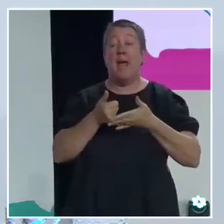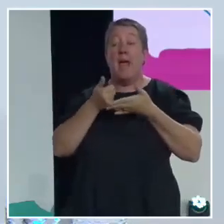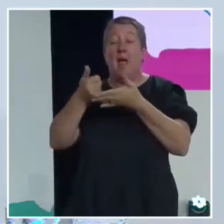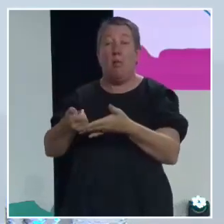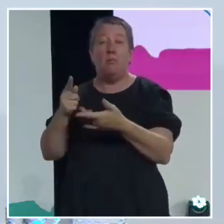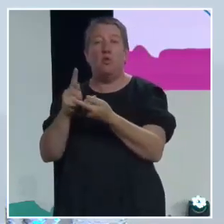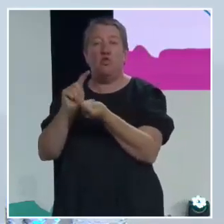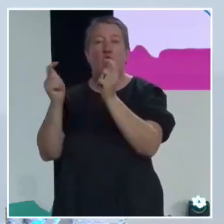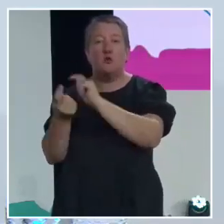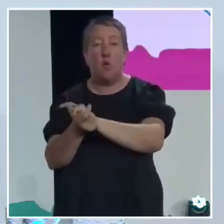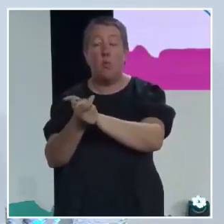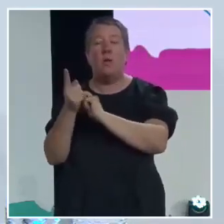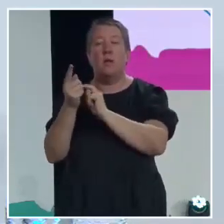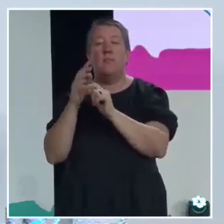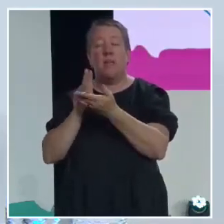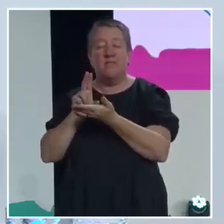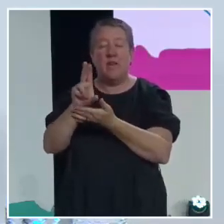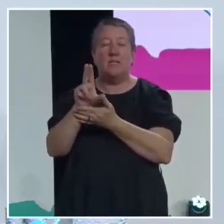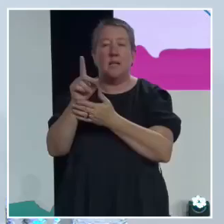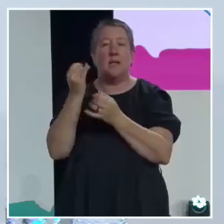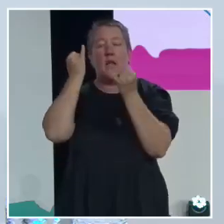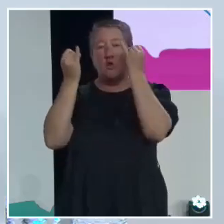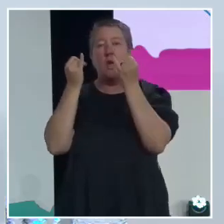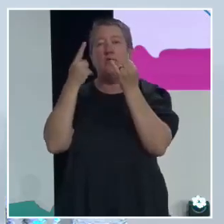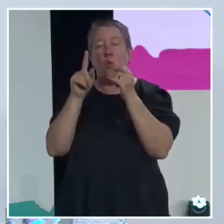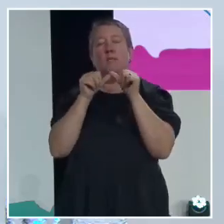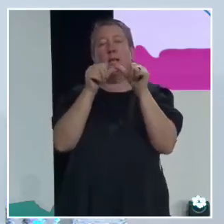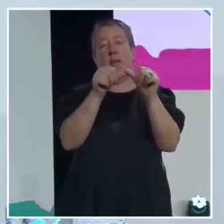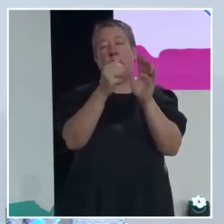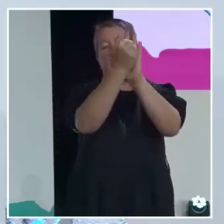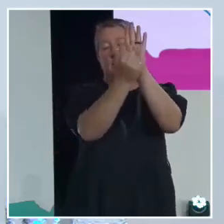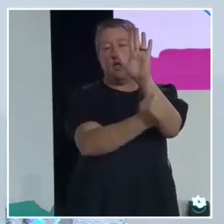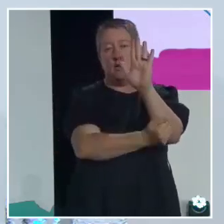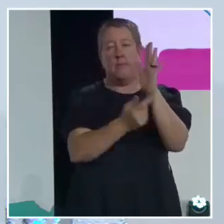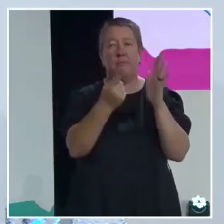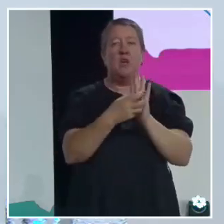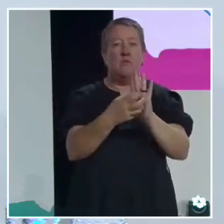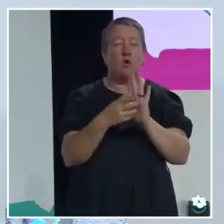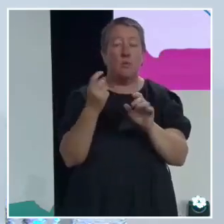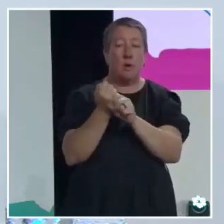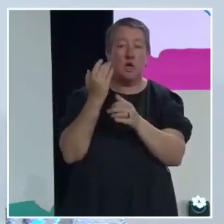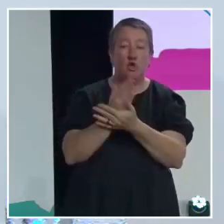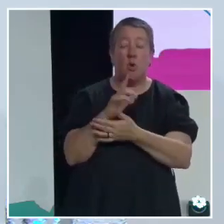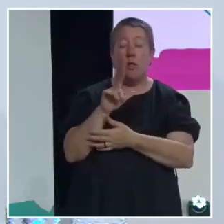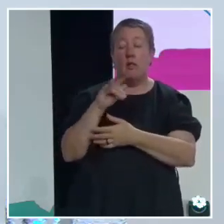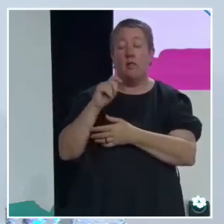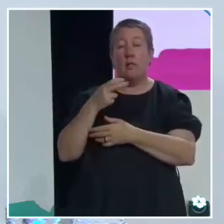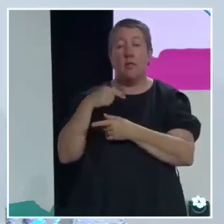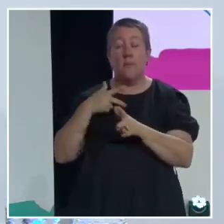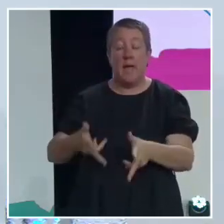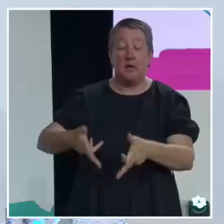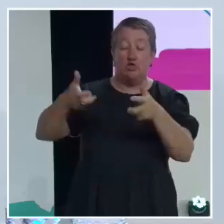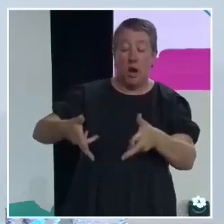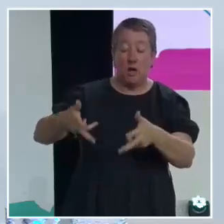transform, invest, and innovate towards the sustainability agenda? So, for example, to make sure that the lithium